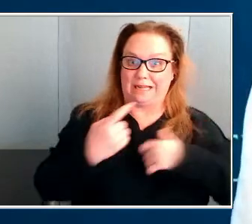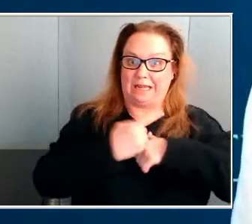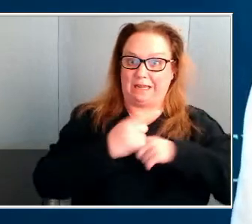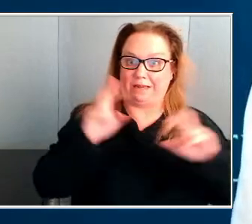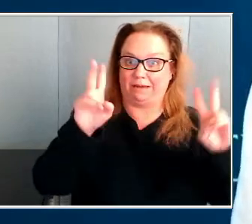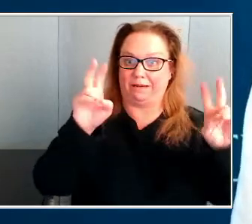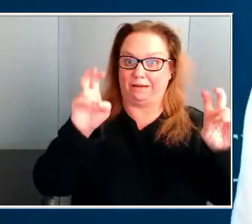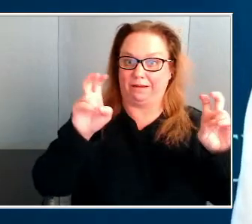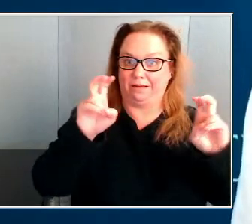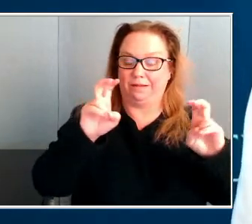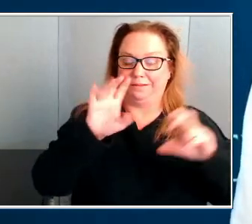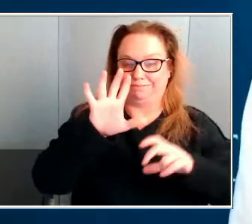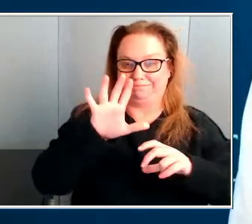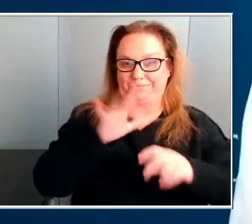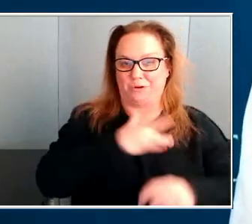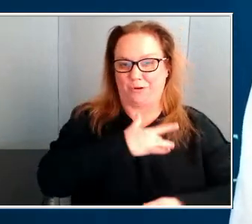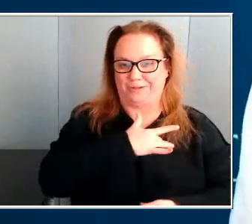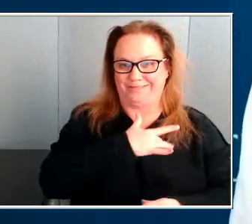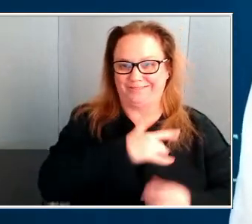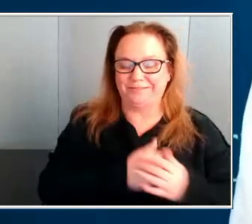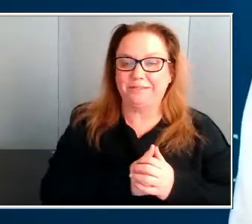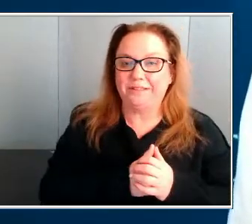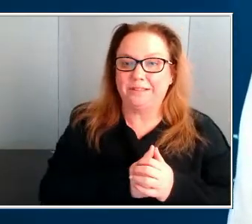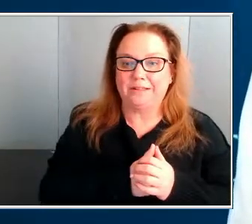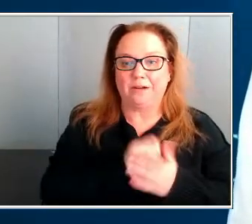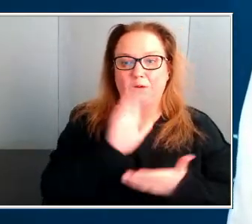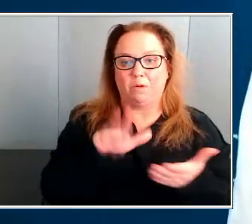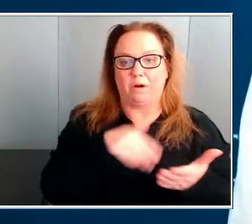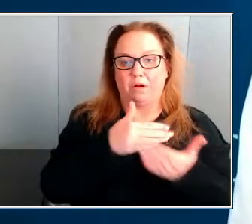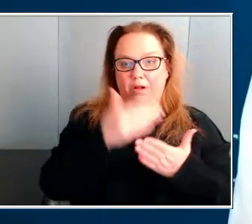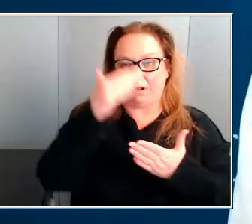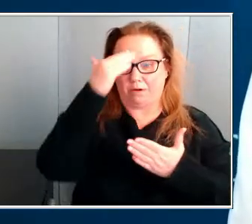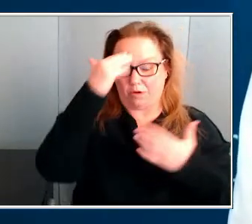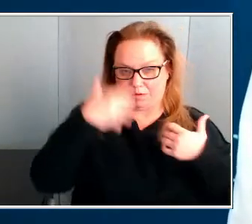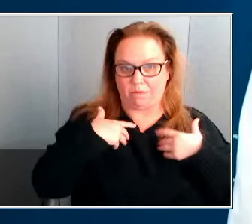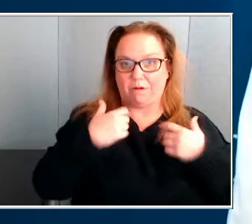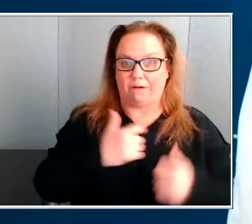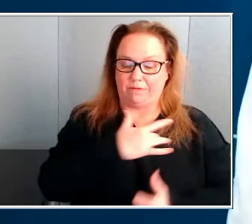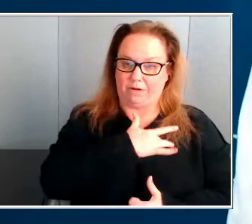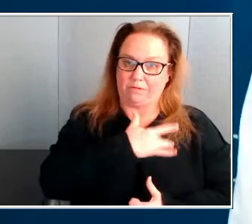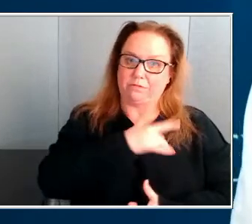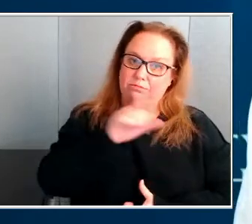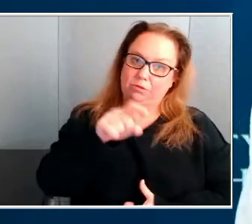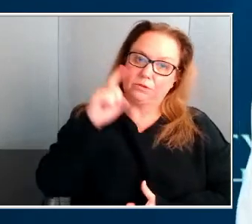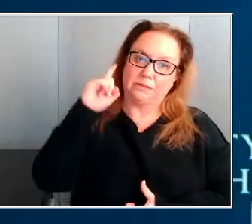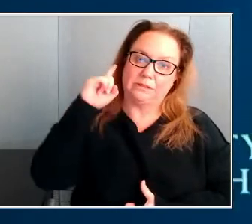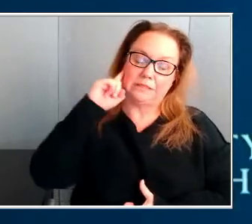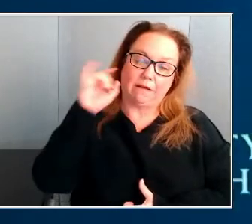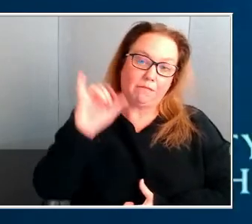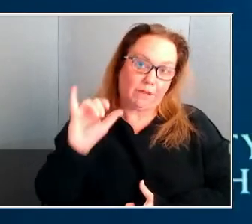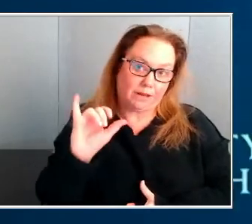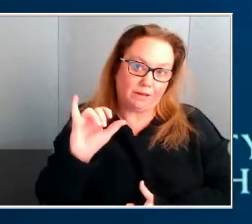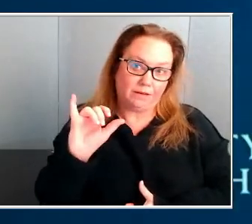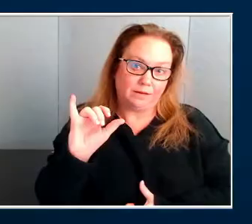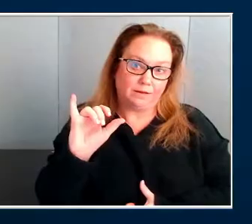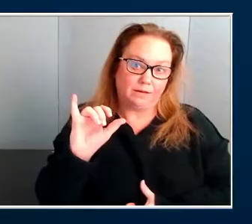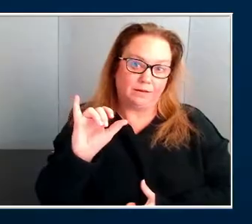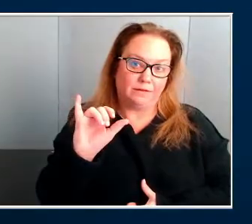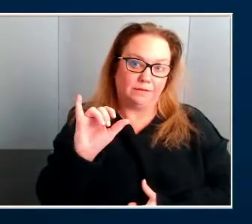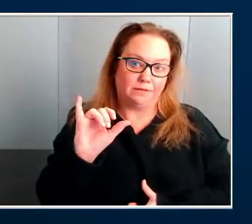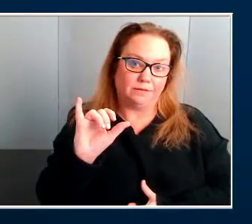involves your heart. We all know what a healthy heart is supposed to sound like, and that's